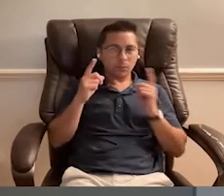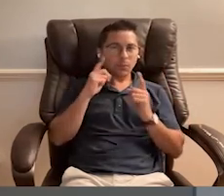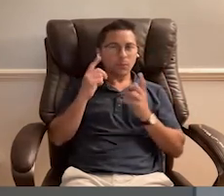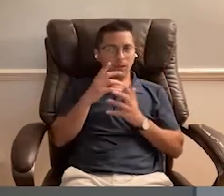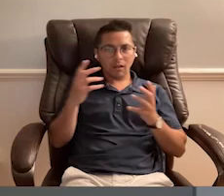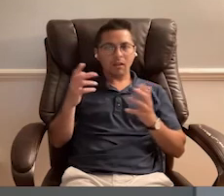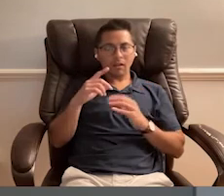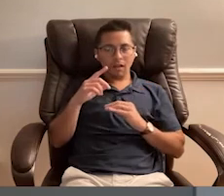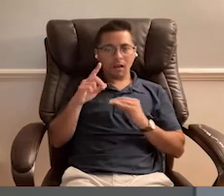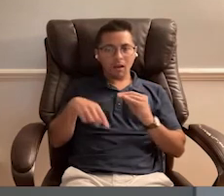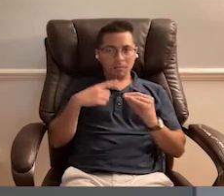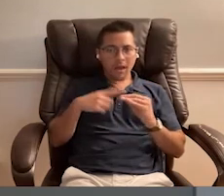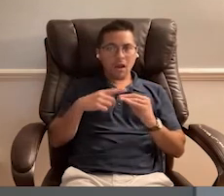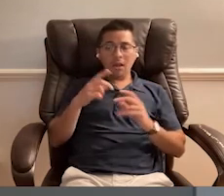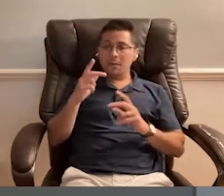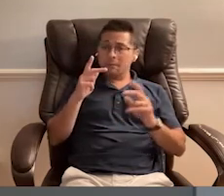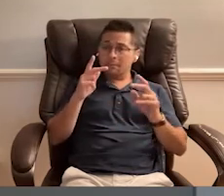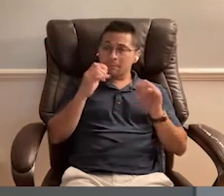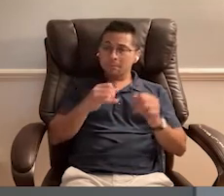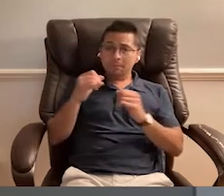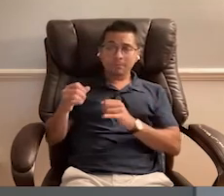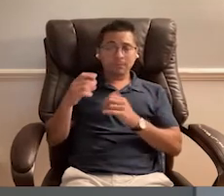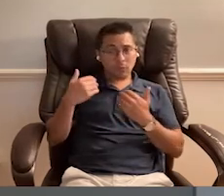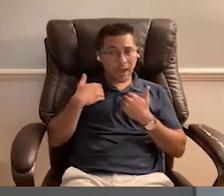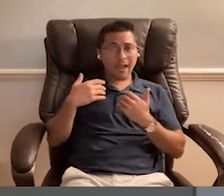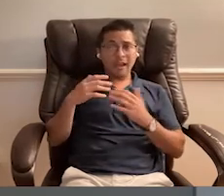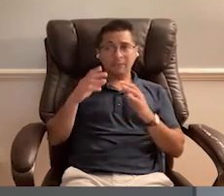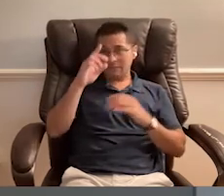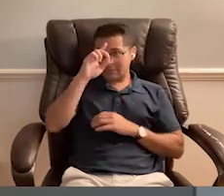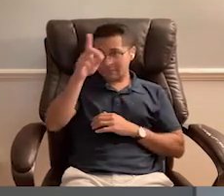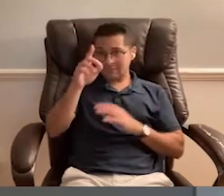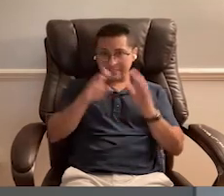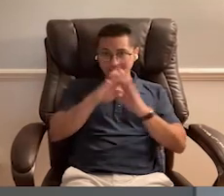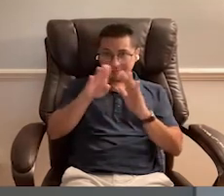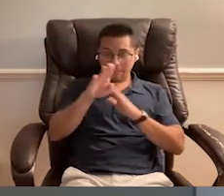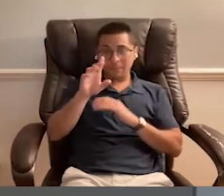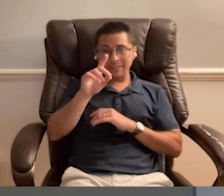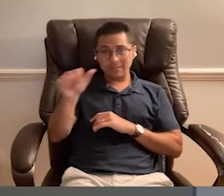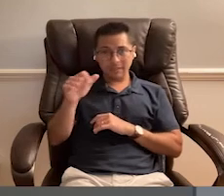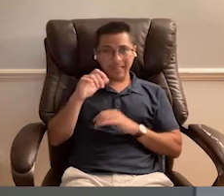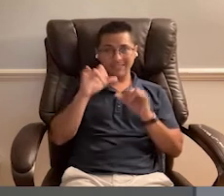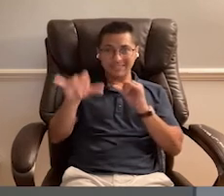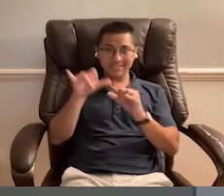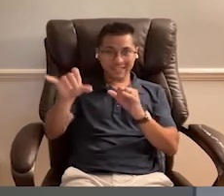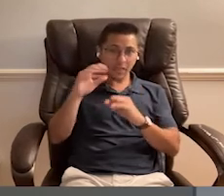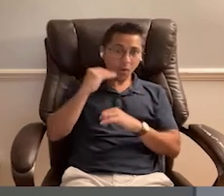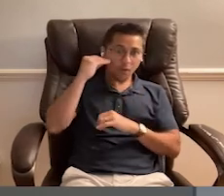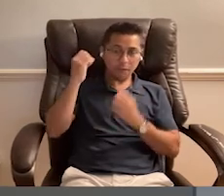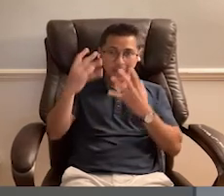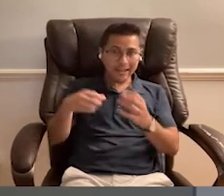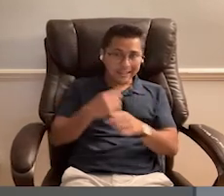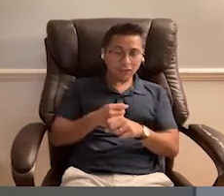exploitation. We hear a lot of about individuals who have a developmental disability, who